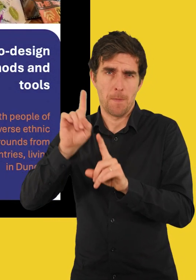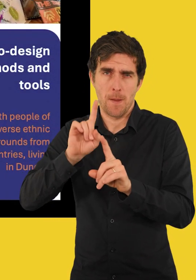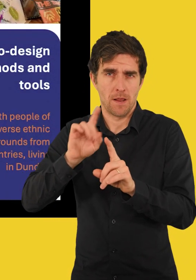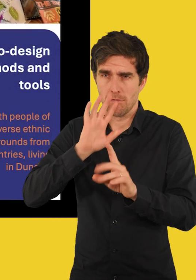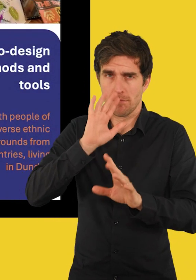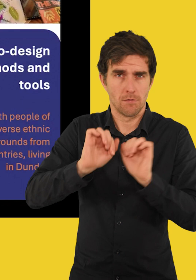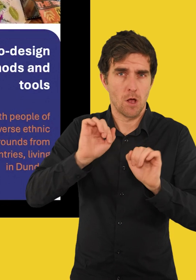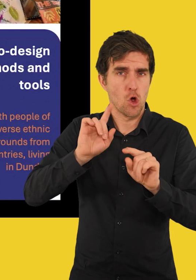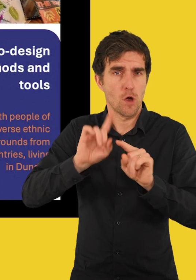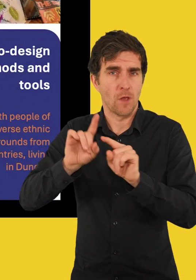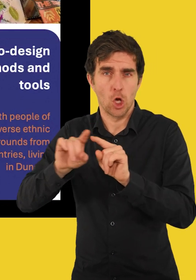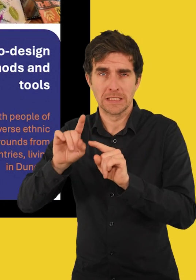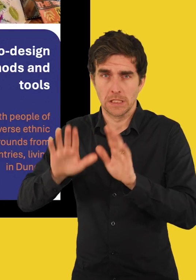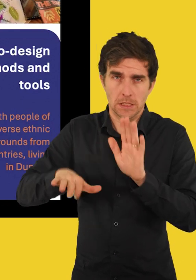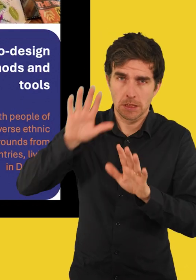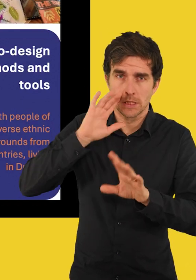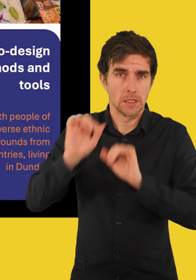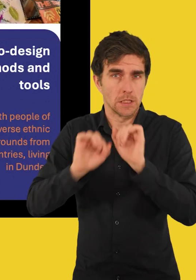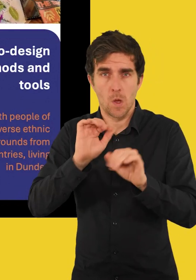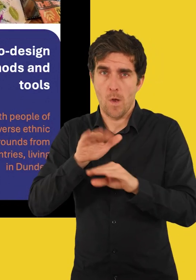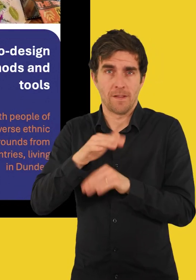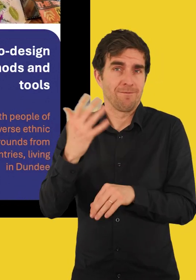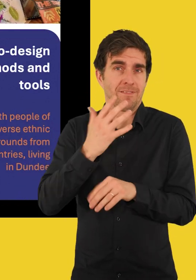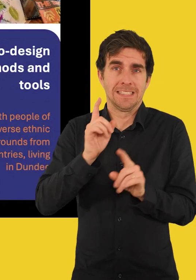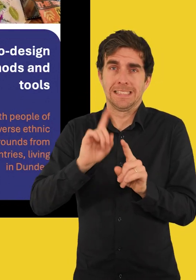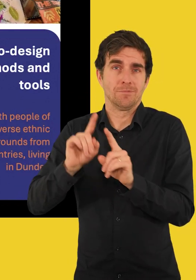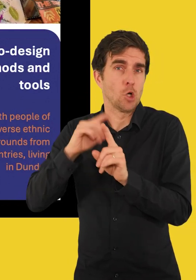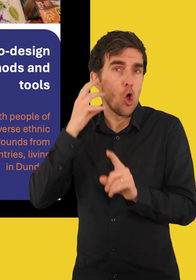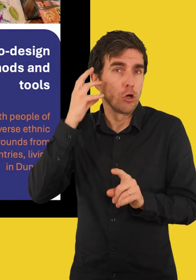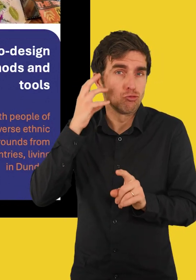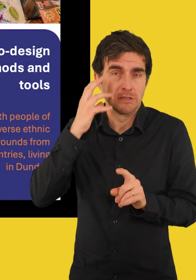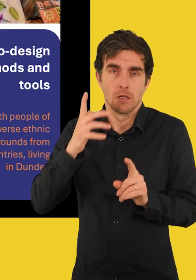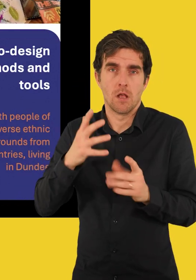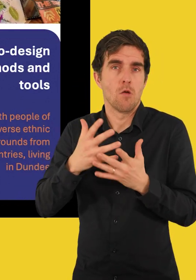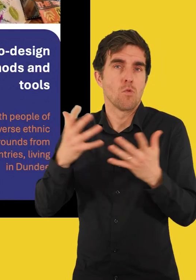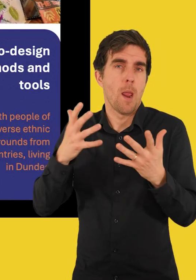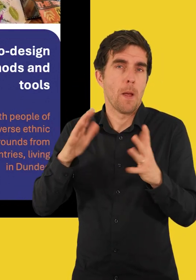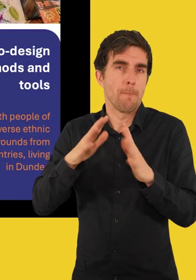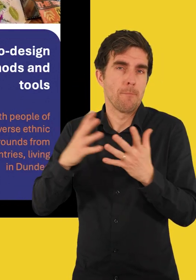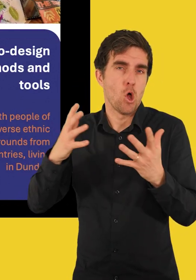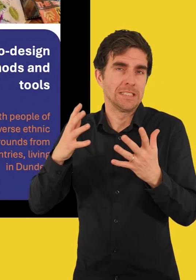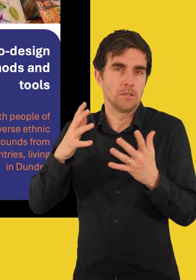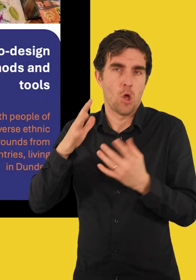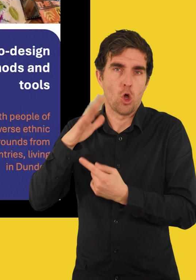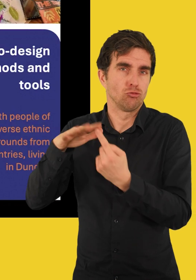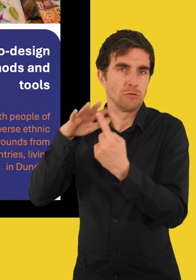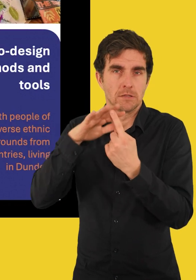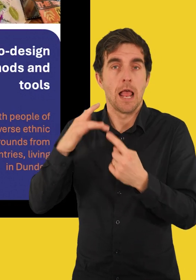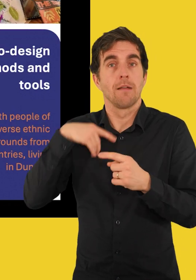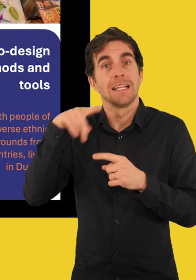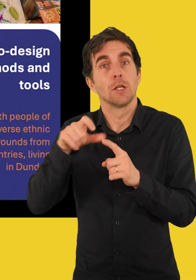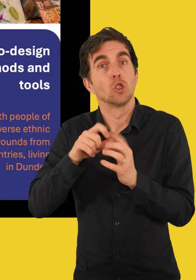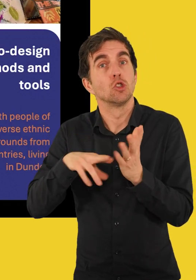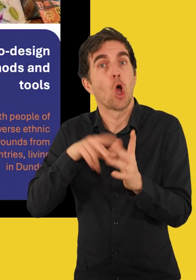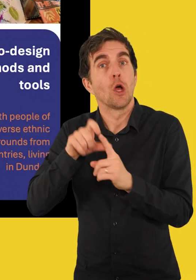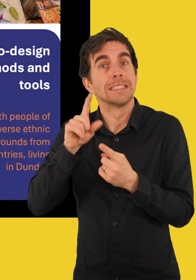from diverse ethnic backgrounds from over 15 different countries from the global majority countries, but living in